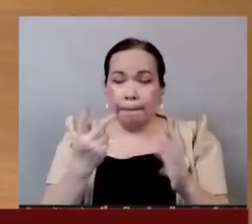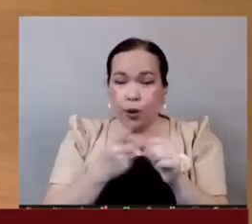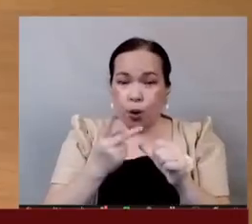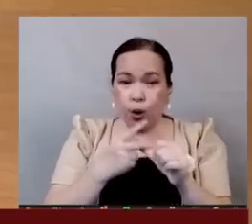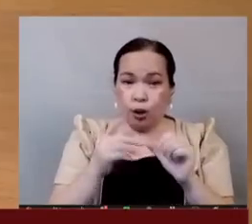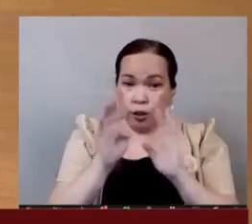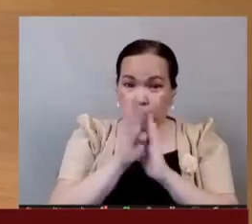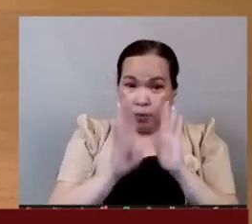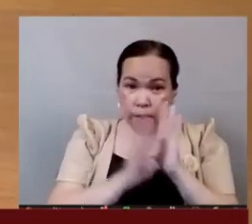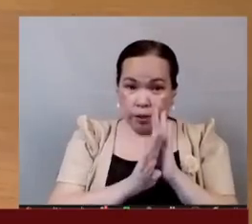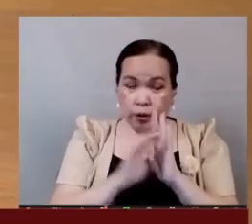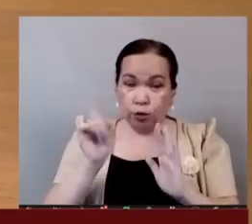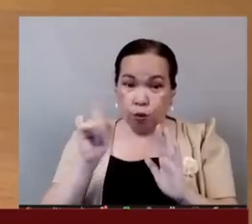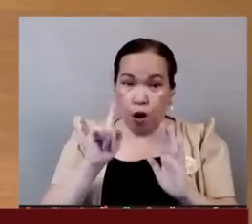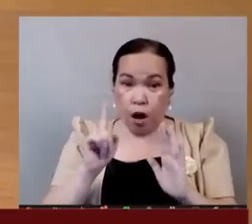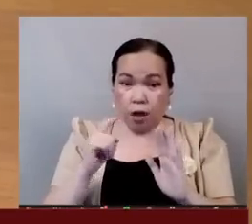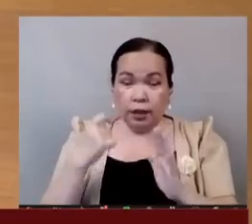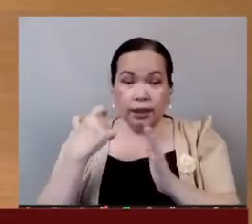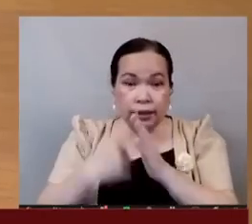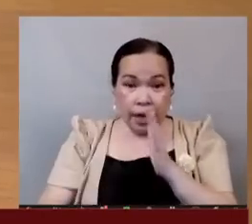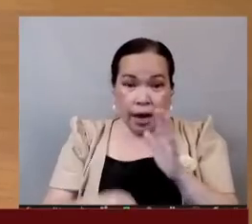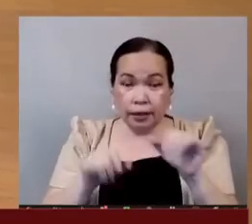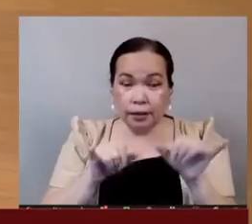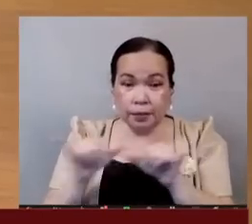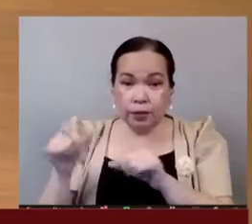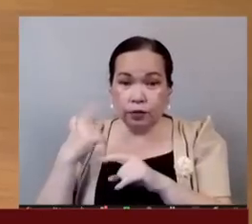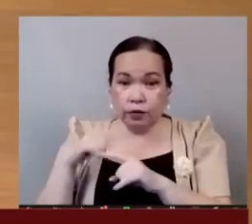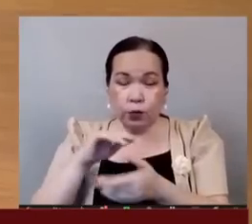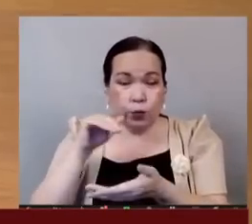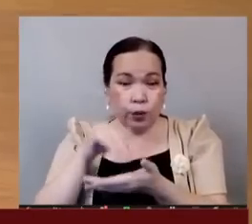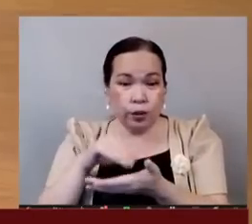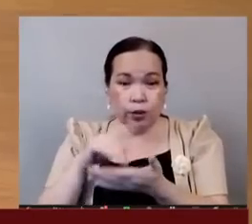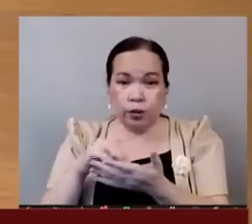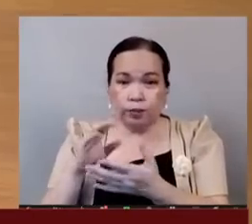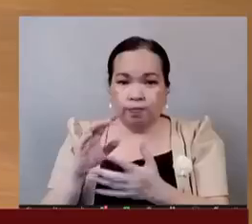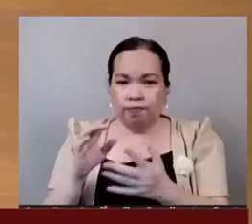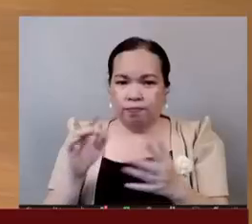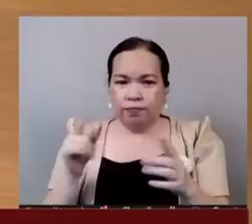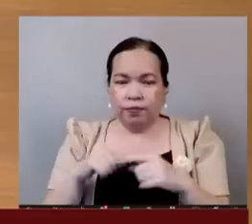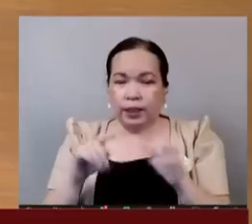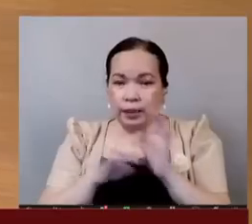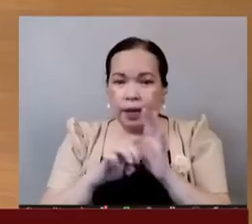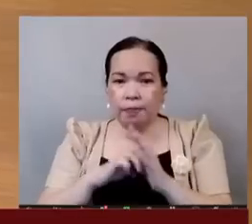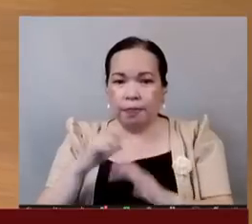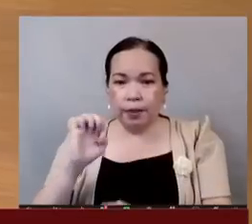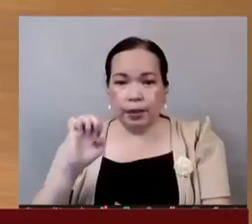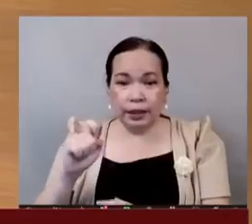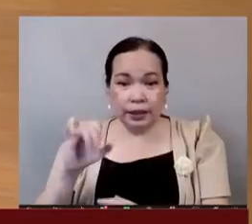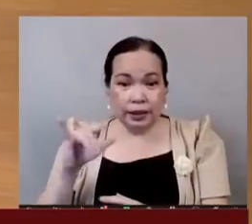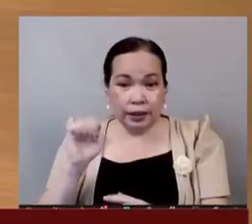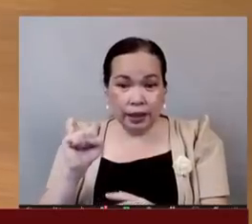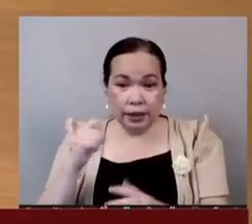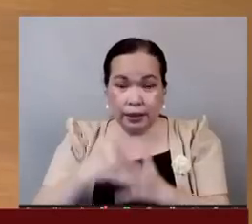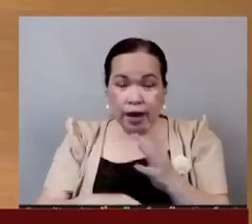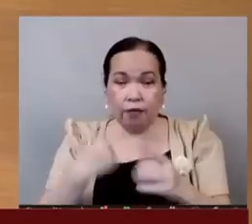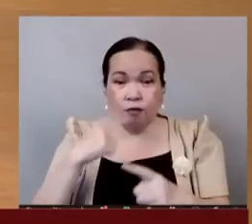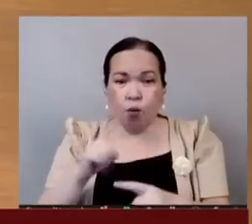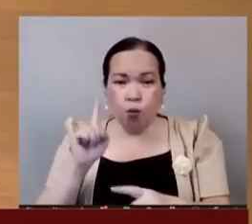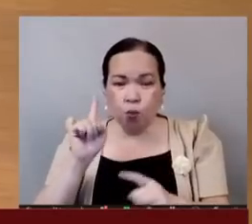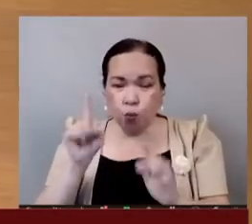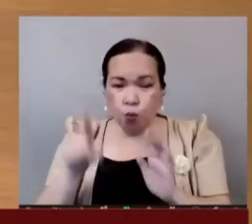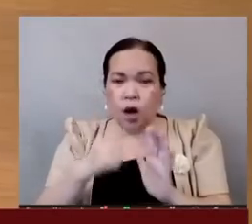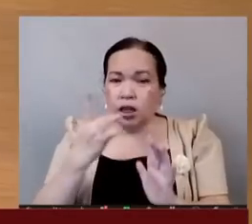essential tax measures under our medium-term fiscal framework, such as excise tax on single-use plastics, VAT on